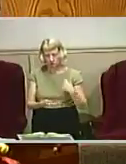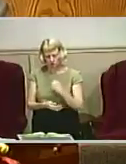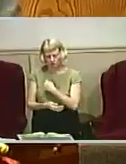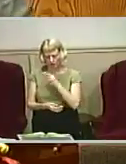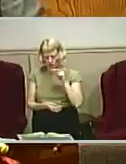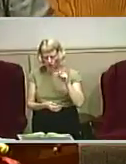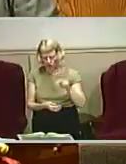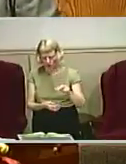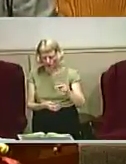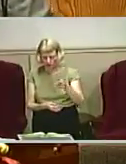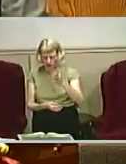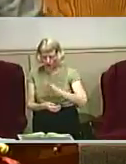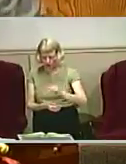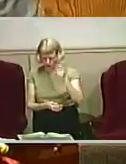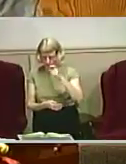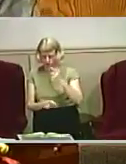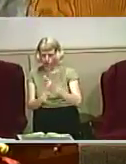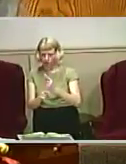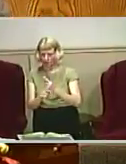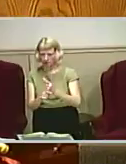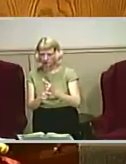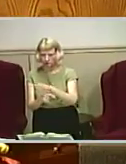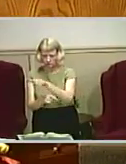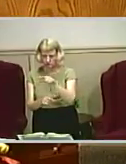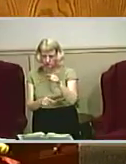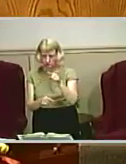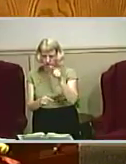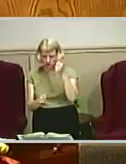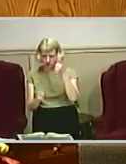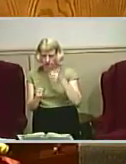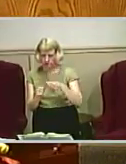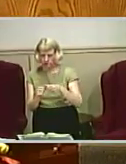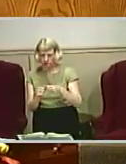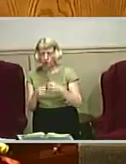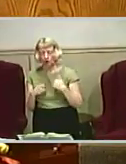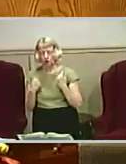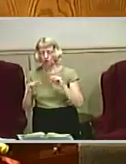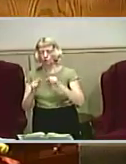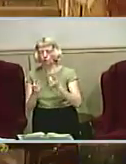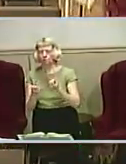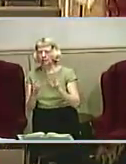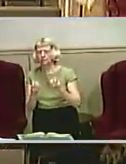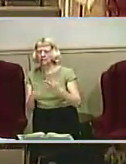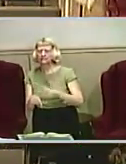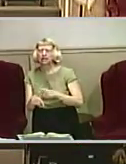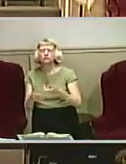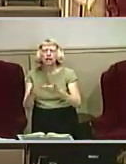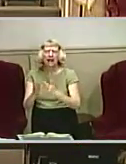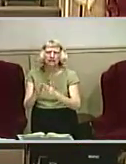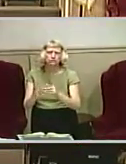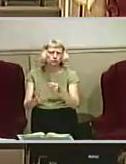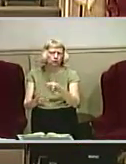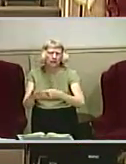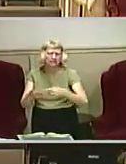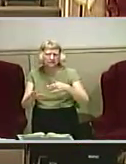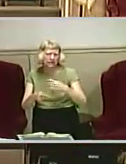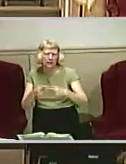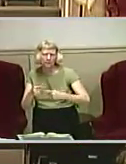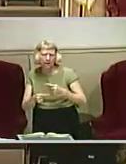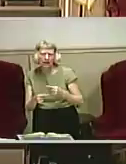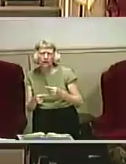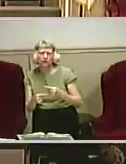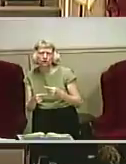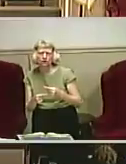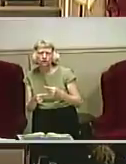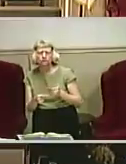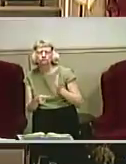really God's wisdom, right? Does anybody, you know, in that youth group a lot of times, you know, I ask, what have we been studying? Or what, you know, what